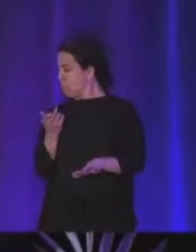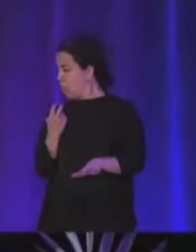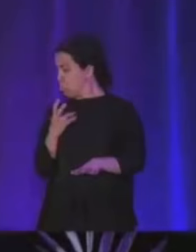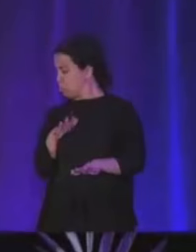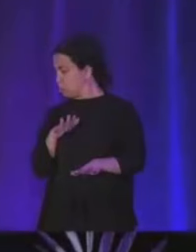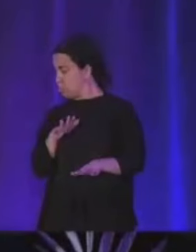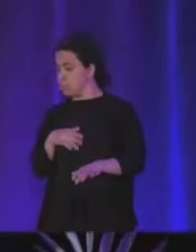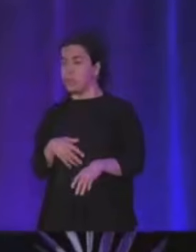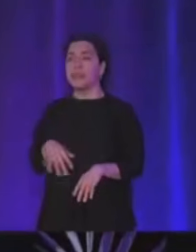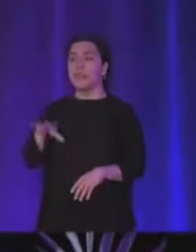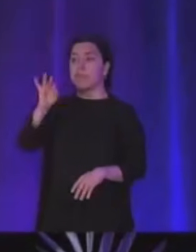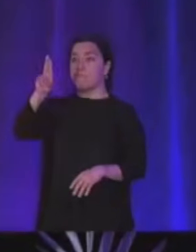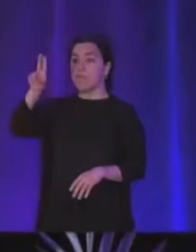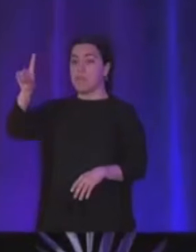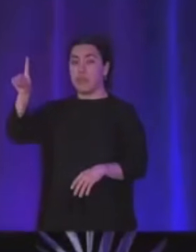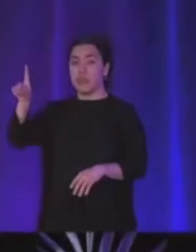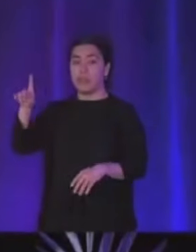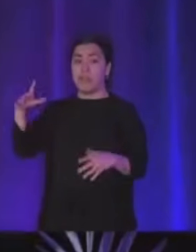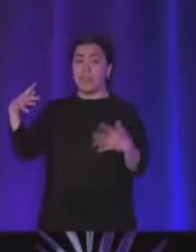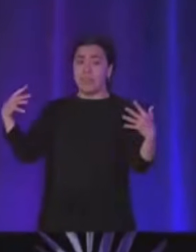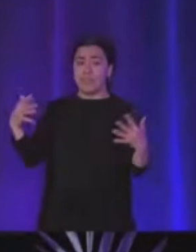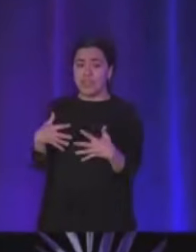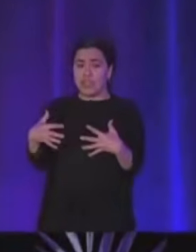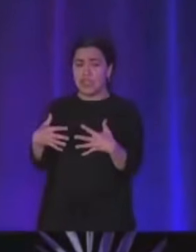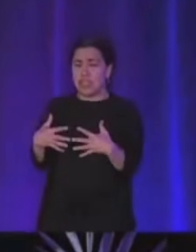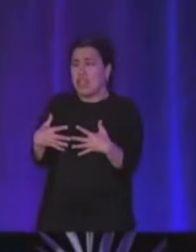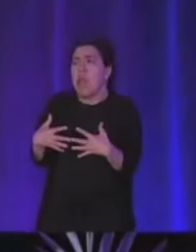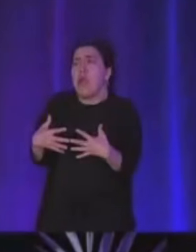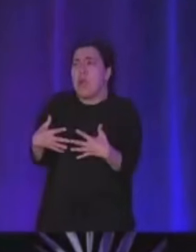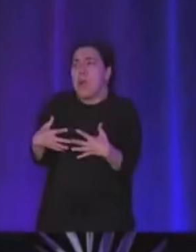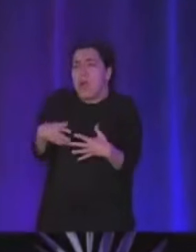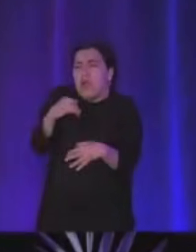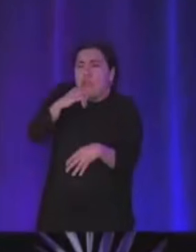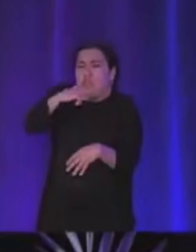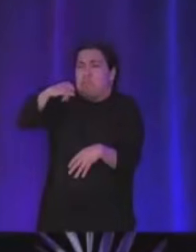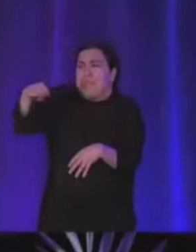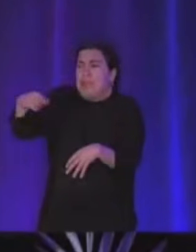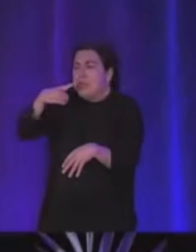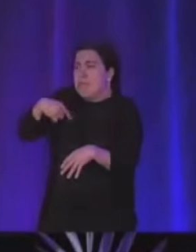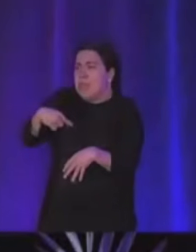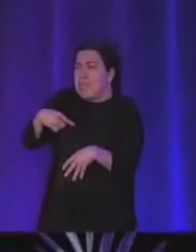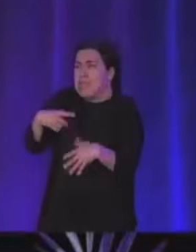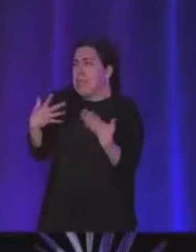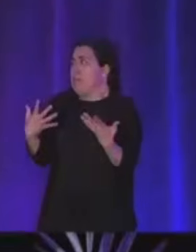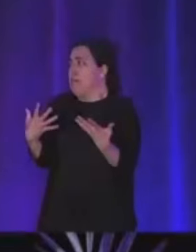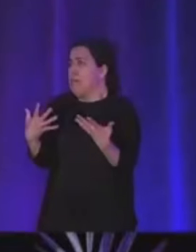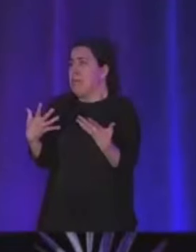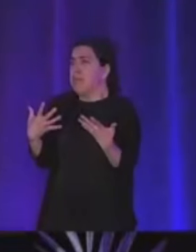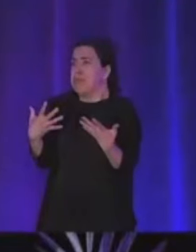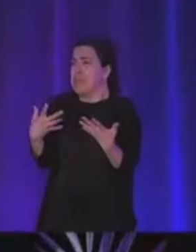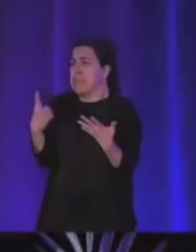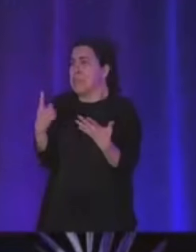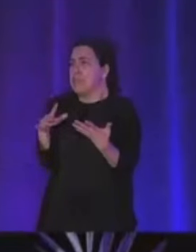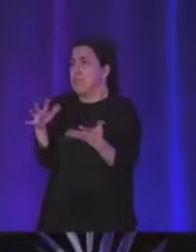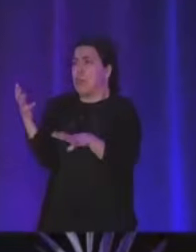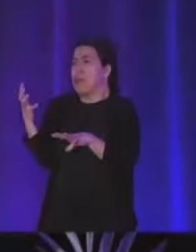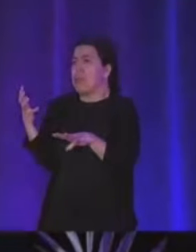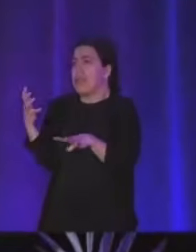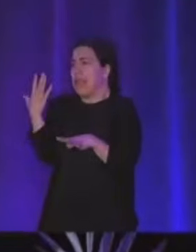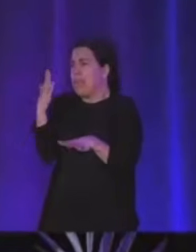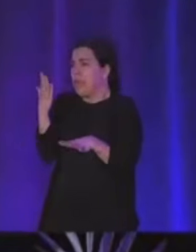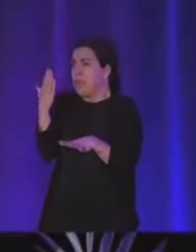editor squigglies. Oh no, something's broken. Uncertainty, I don't know why it's angry at me, and I haven't read the docs to find